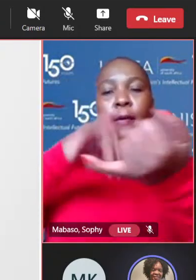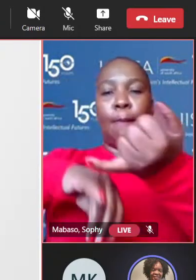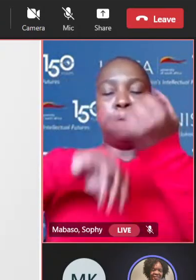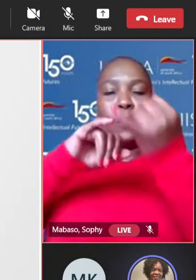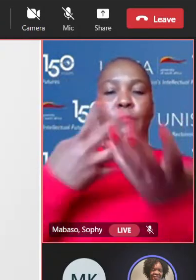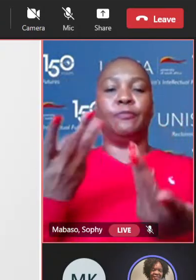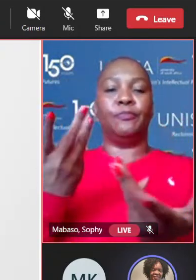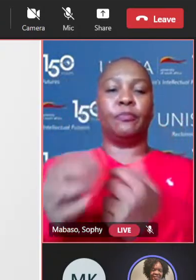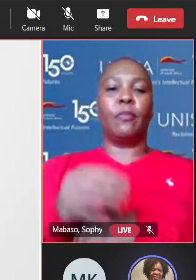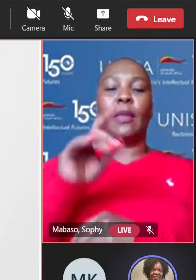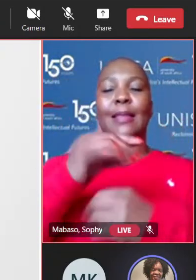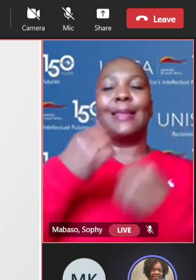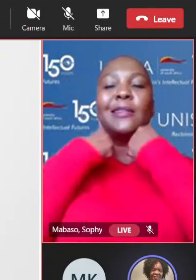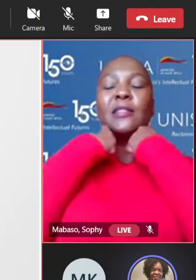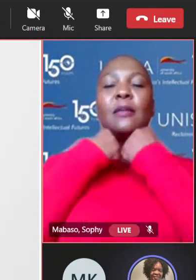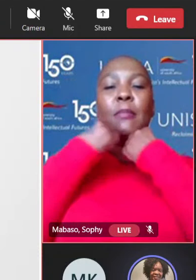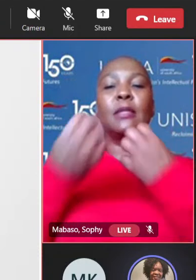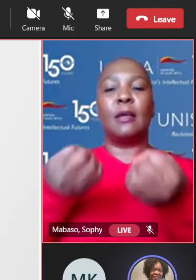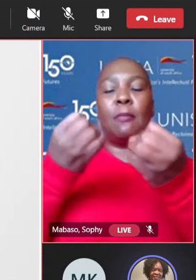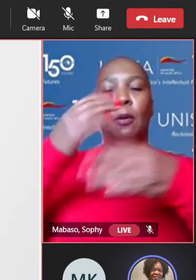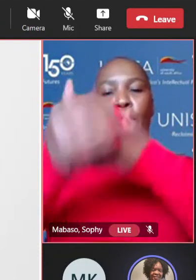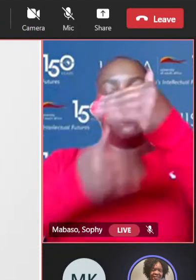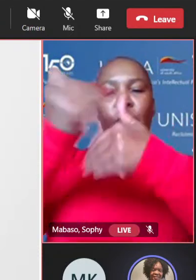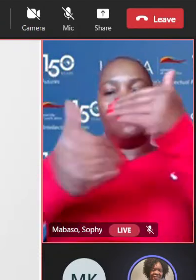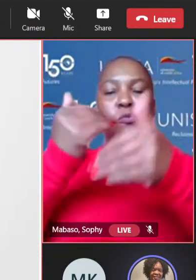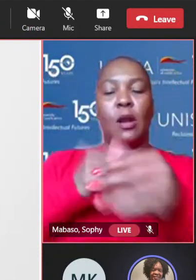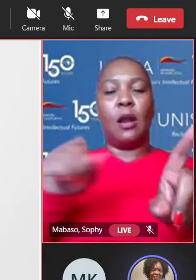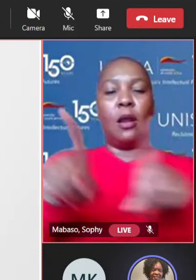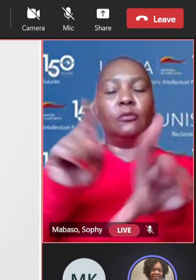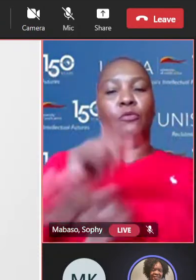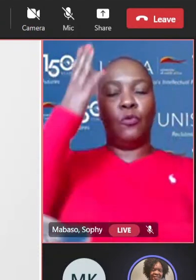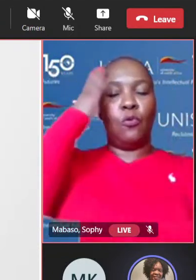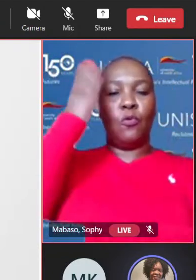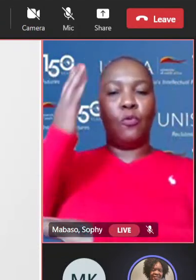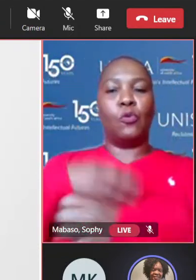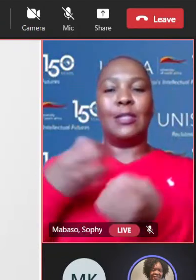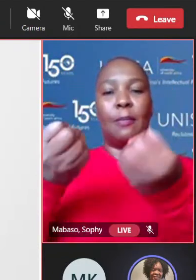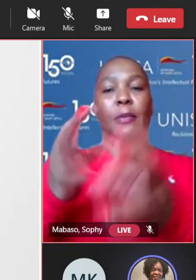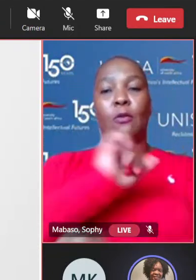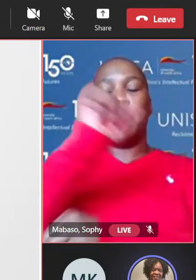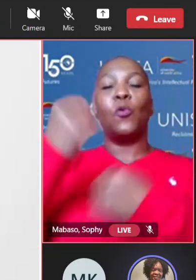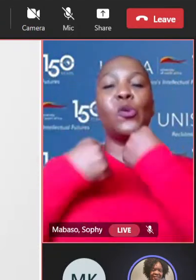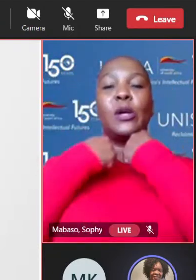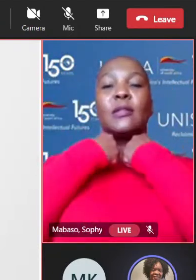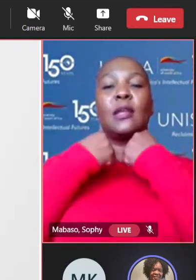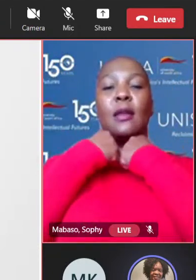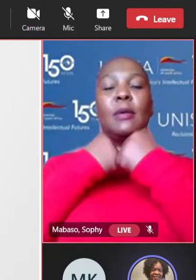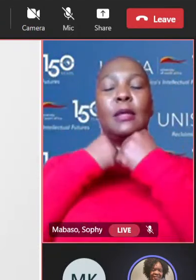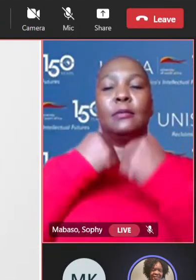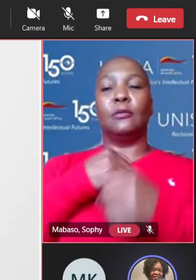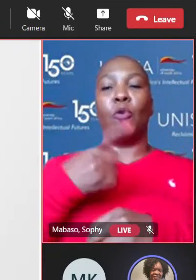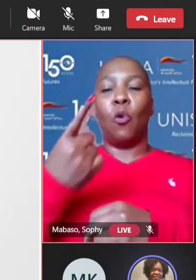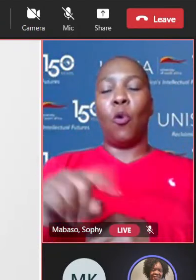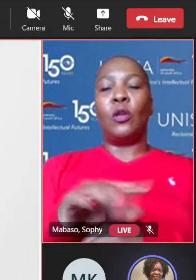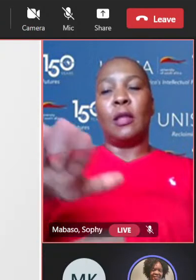Then the assignment submission process, as you know, you will submit your assignment, on the relevant platform, it will be marked